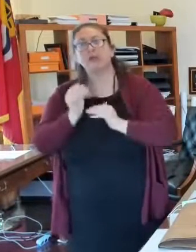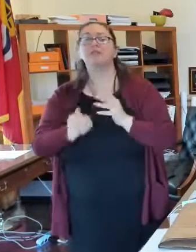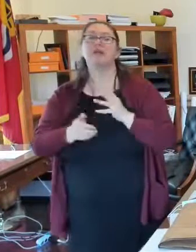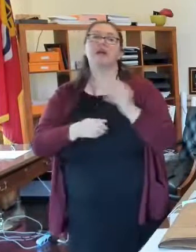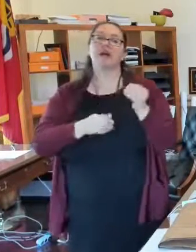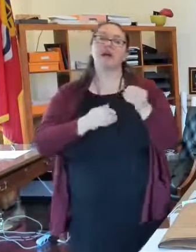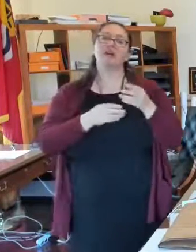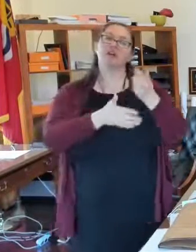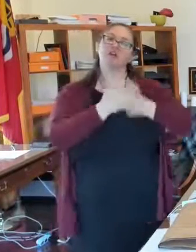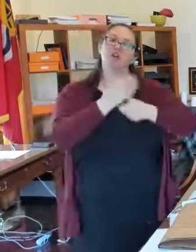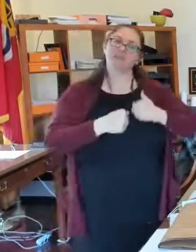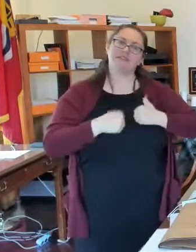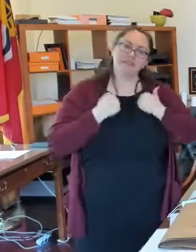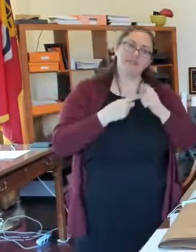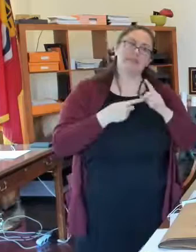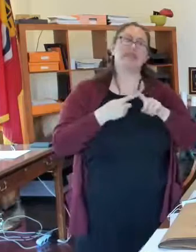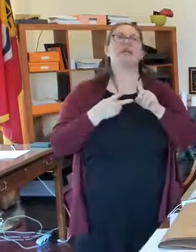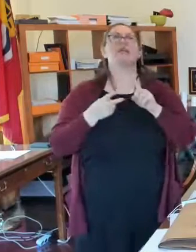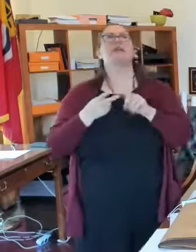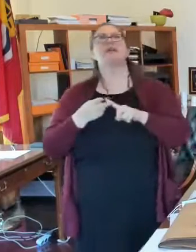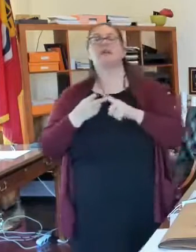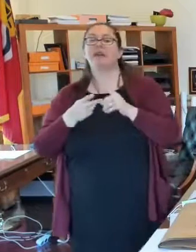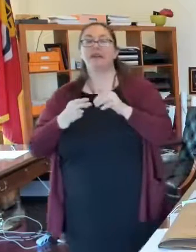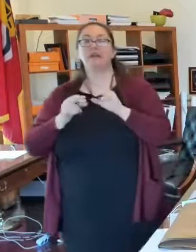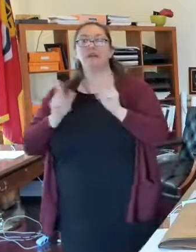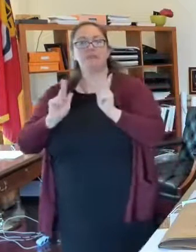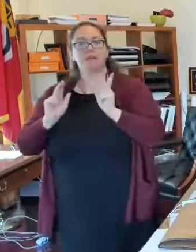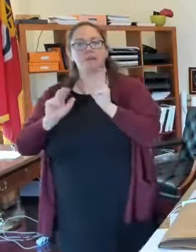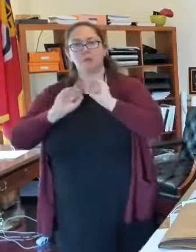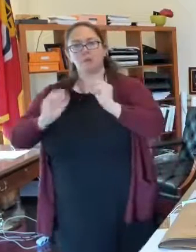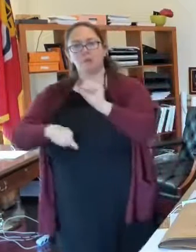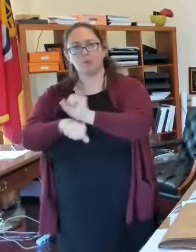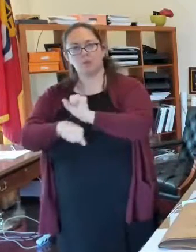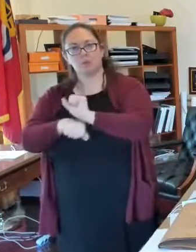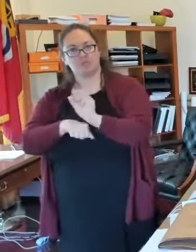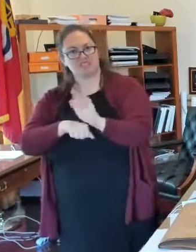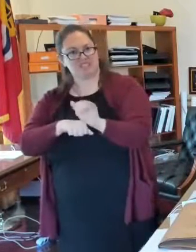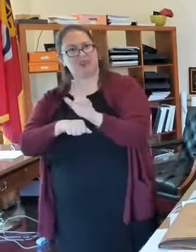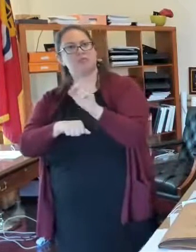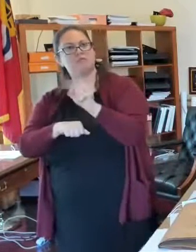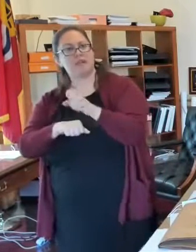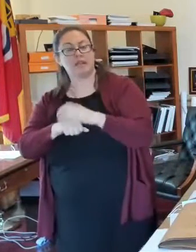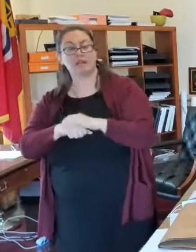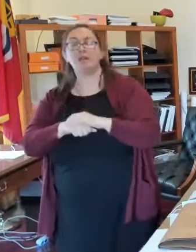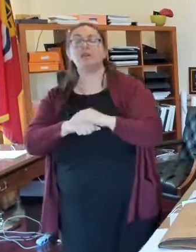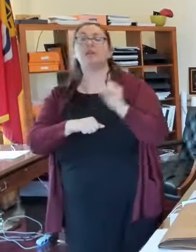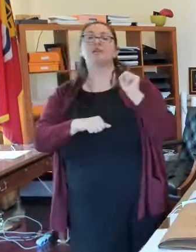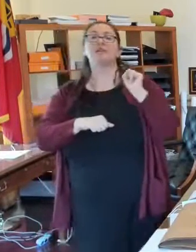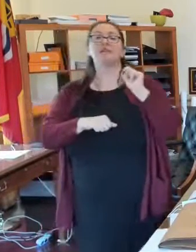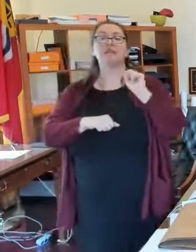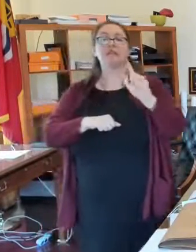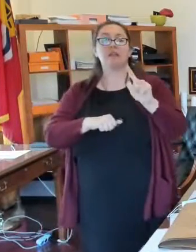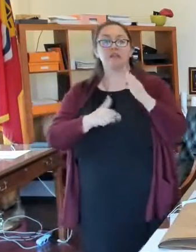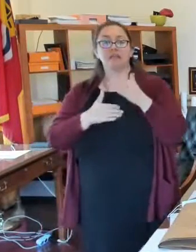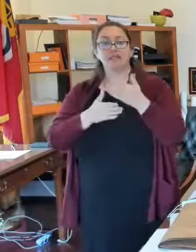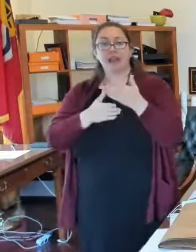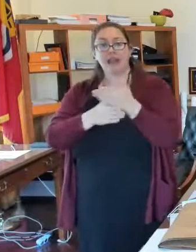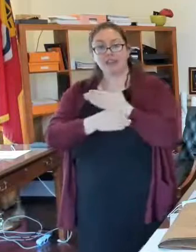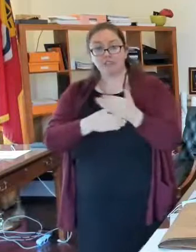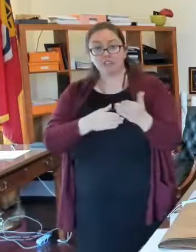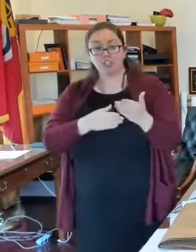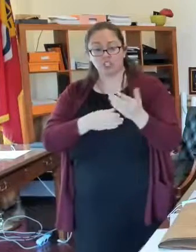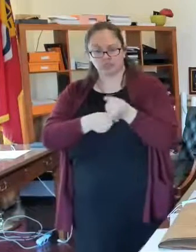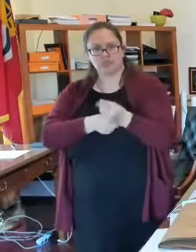rate. This survey was done in September, so just 3 months ago. The St. Louis average